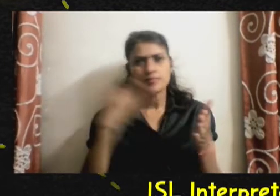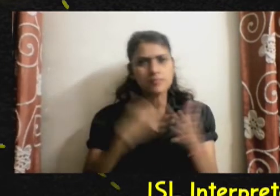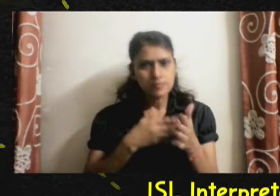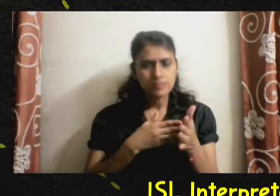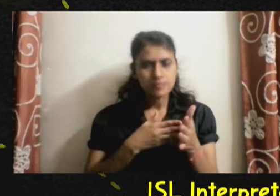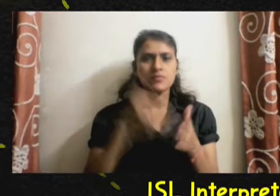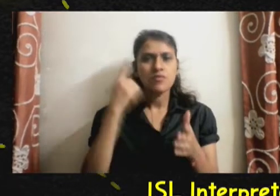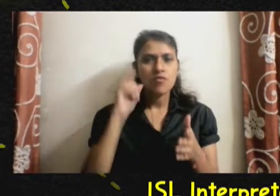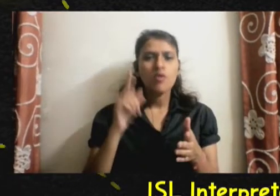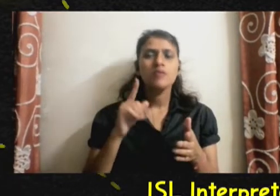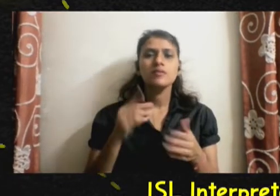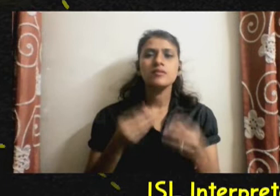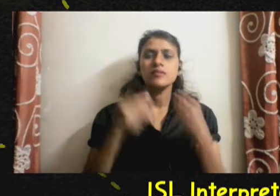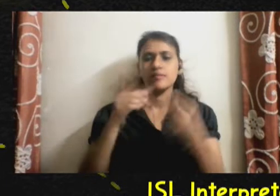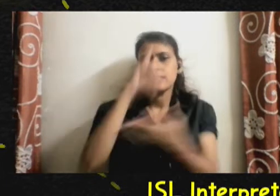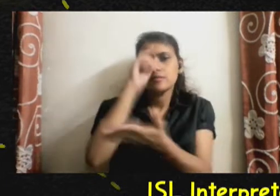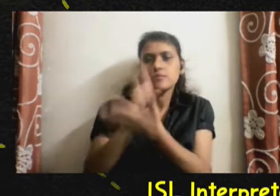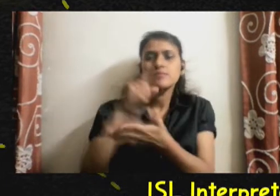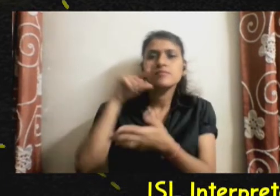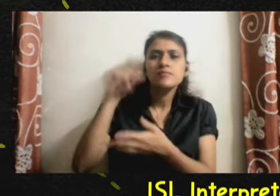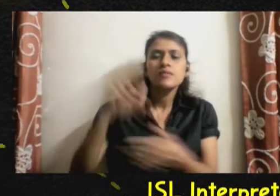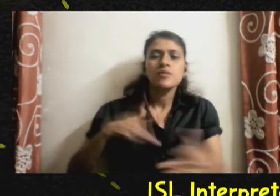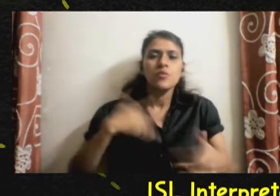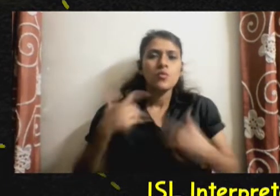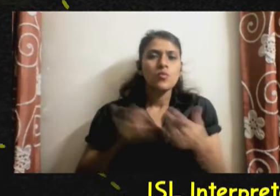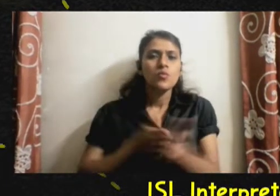for them to decide what their pleasure